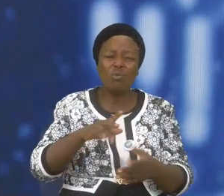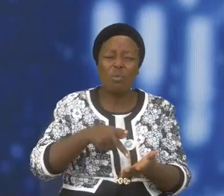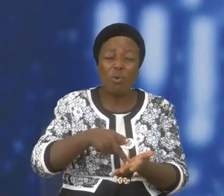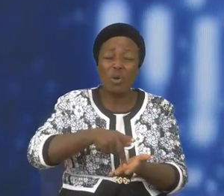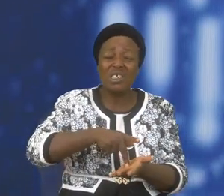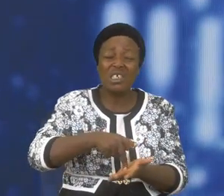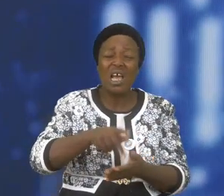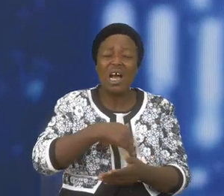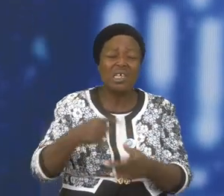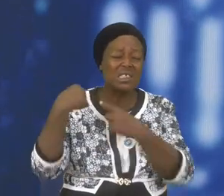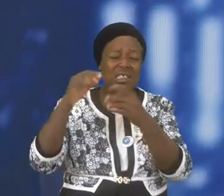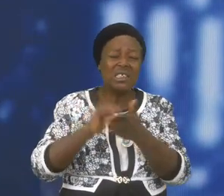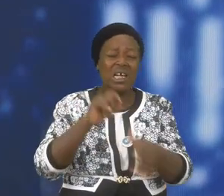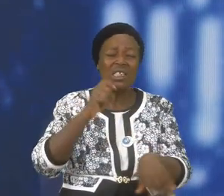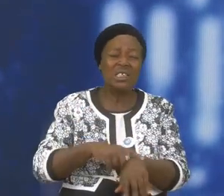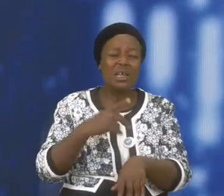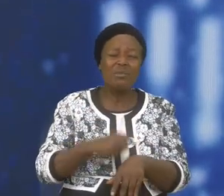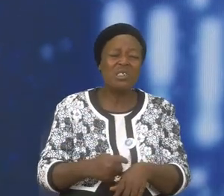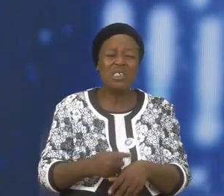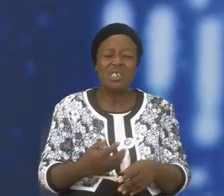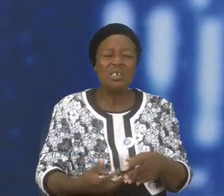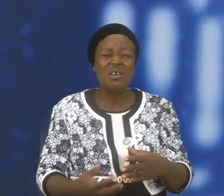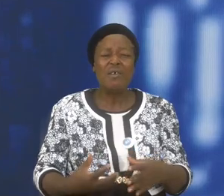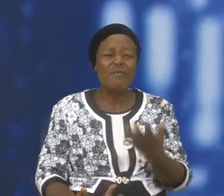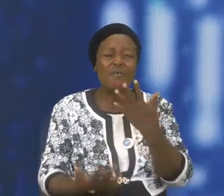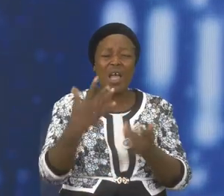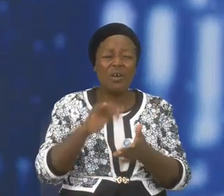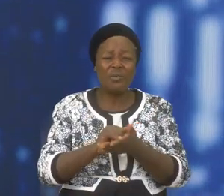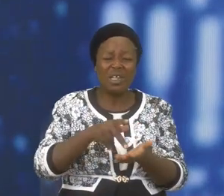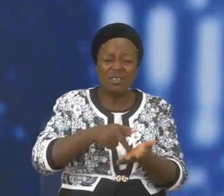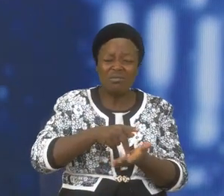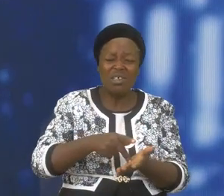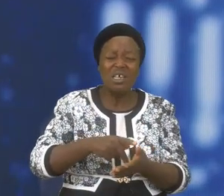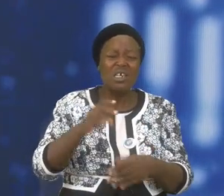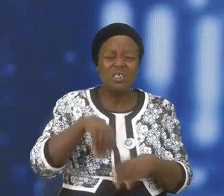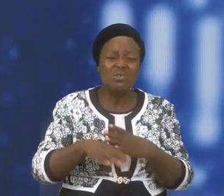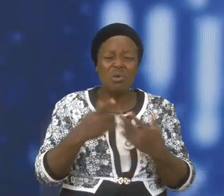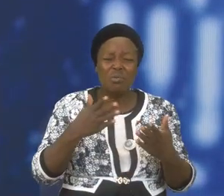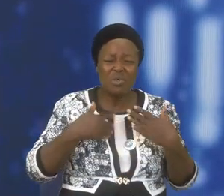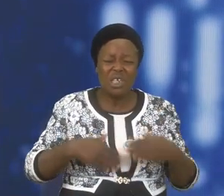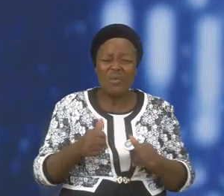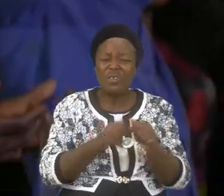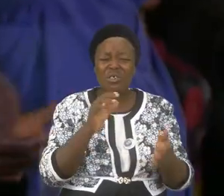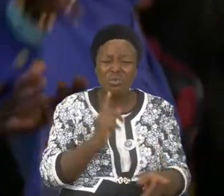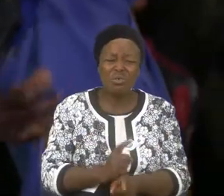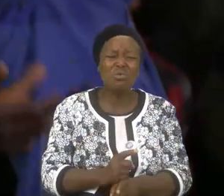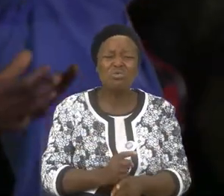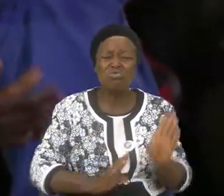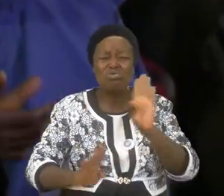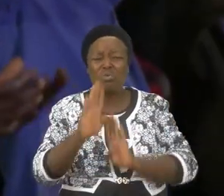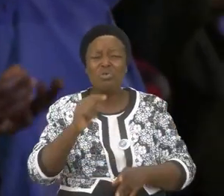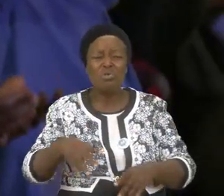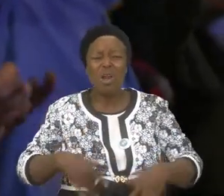feet, everything is just, tormenting your life. You are delivered in Jesus'